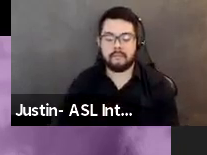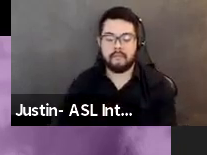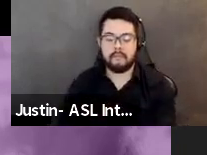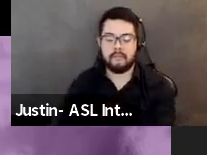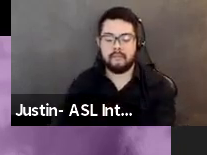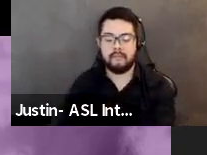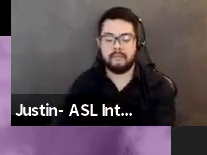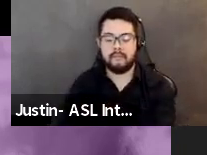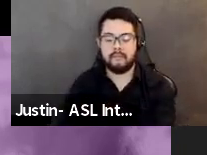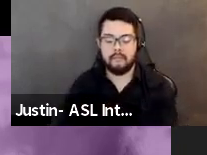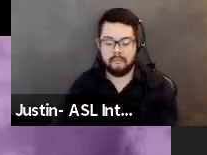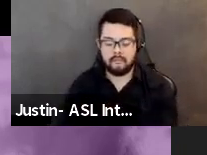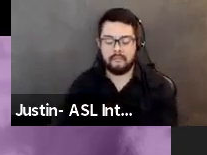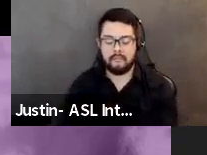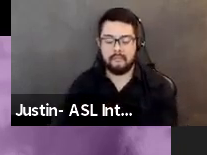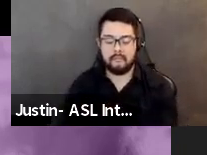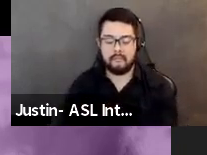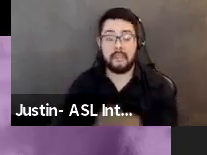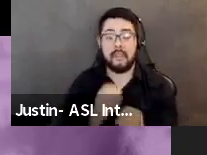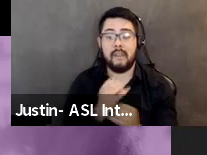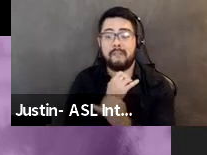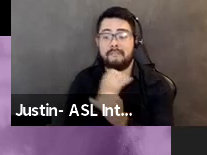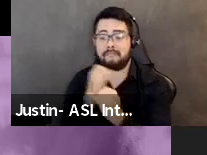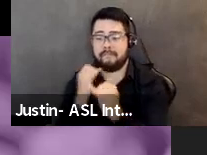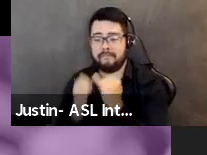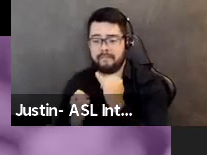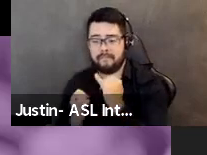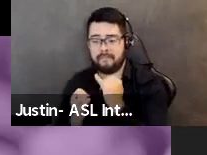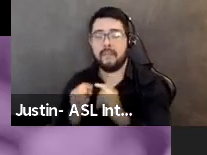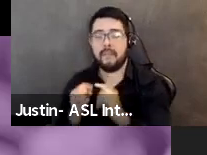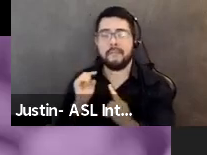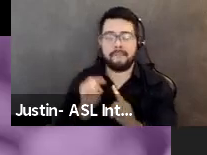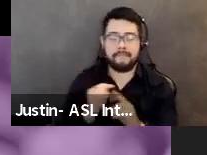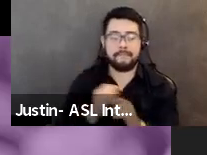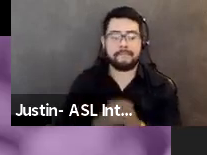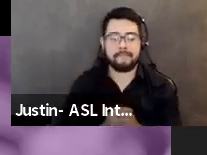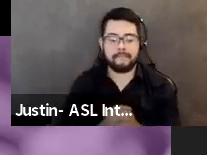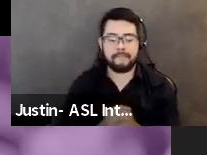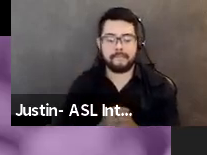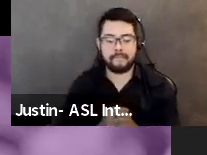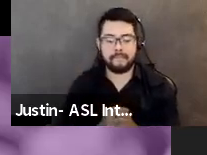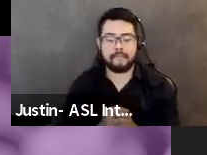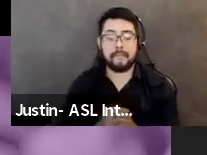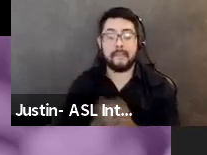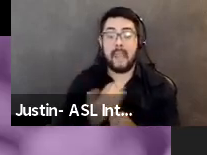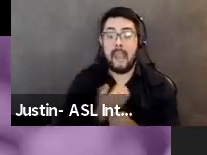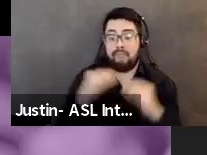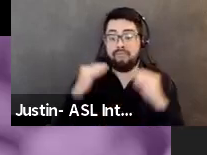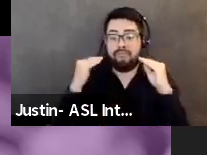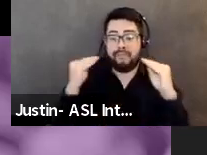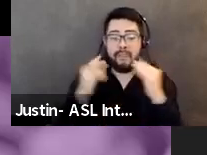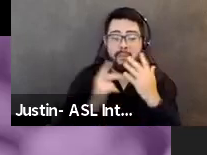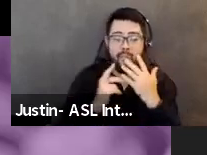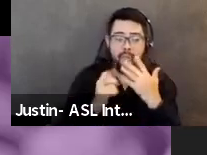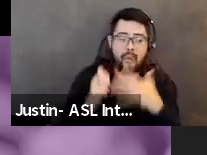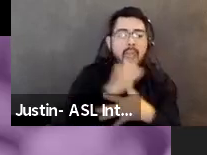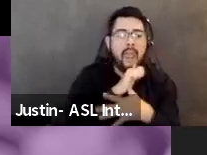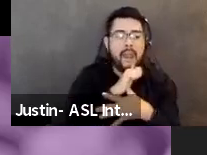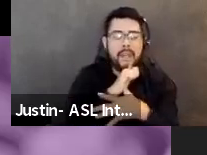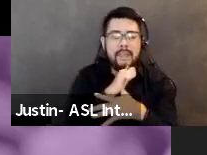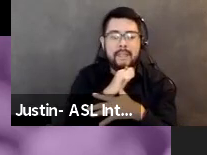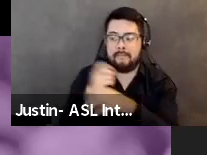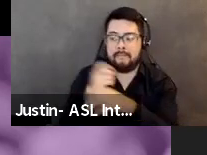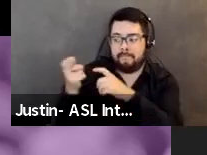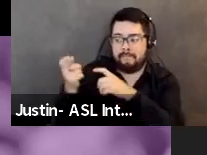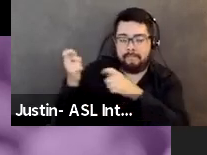ultimately as we close out in our next slide we'll see our instructional priorities are grounded in high expectations